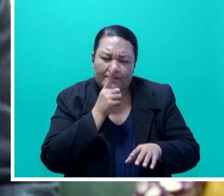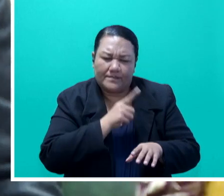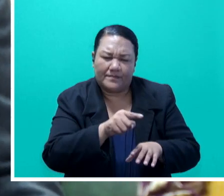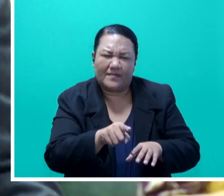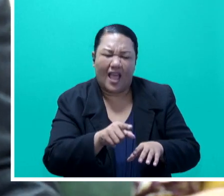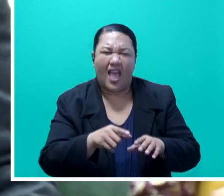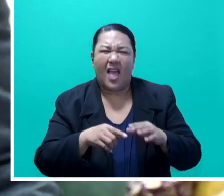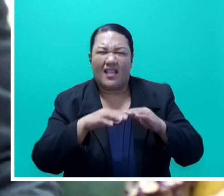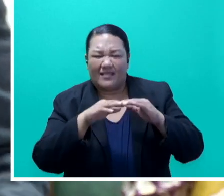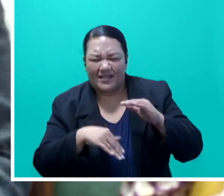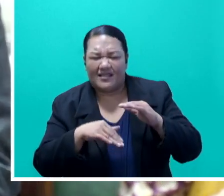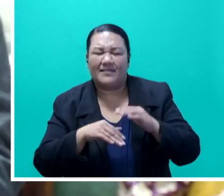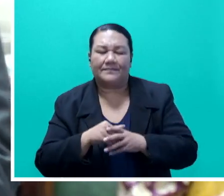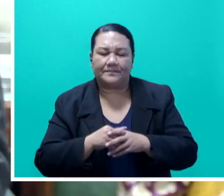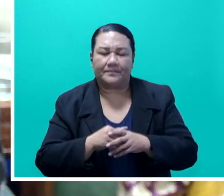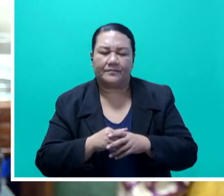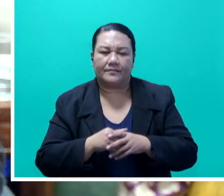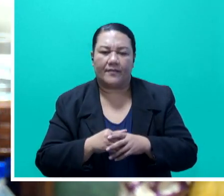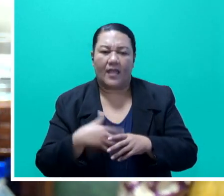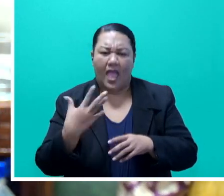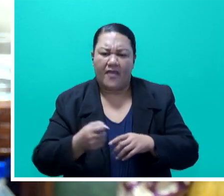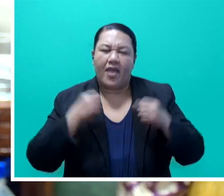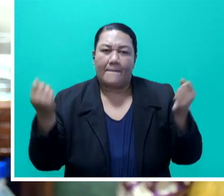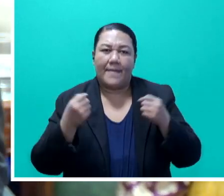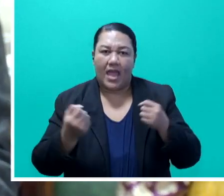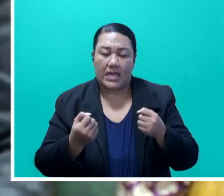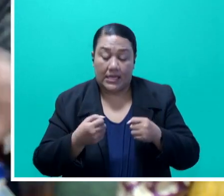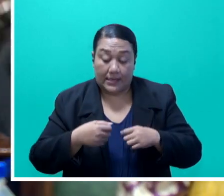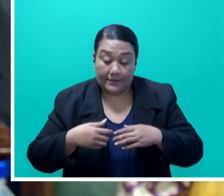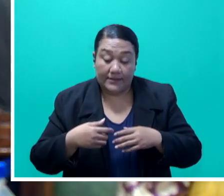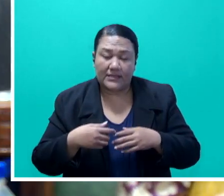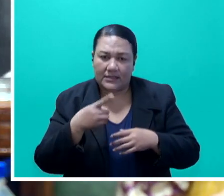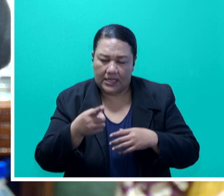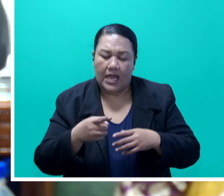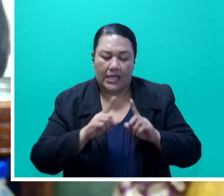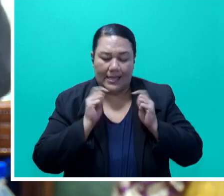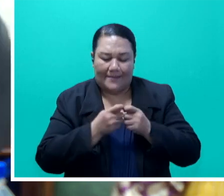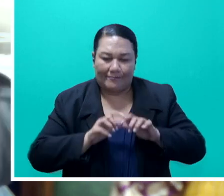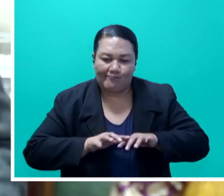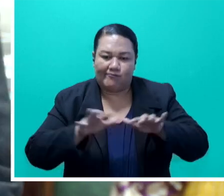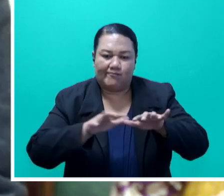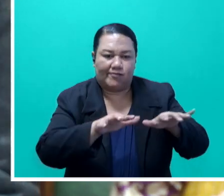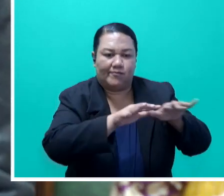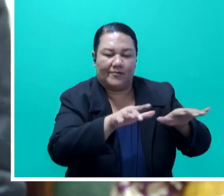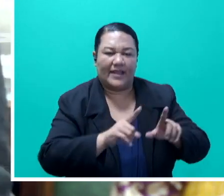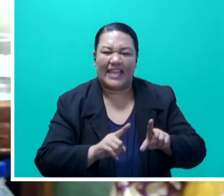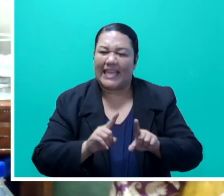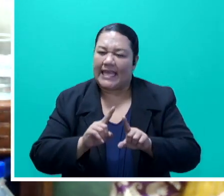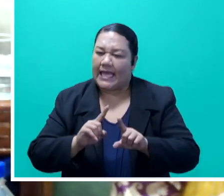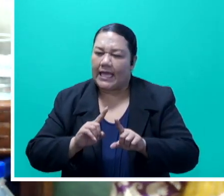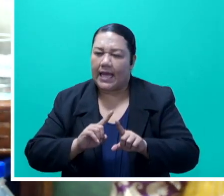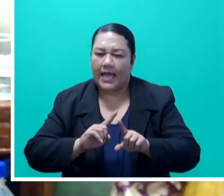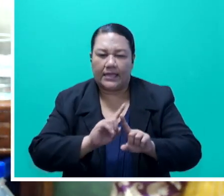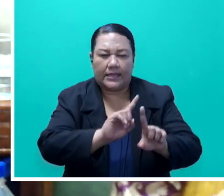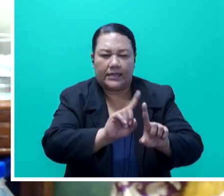next few weeks, we'll be also going out to many of the other sites. Most of the sites, sir, the way we have informal settlements that we're trying to formalize